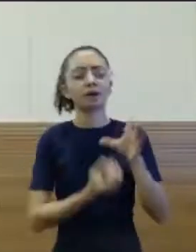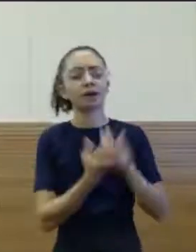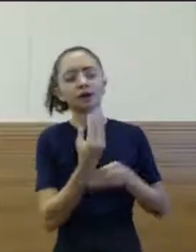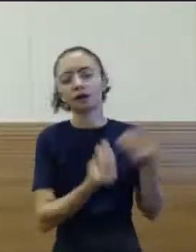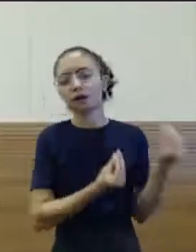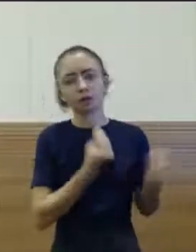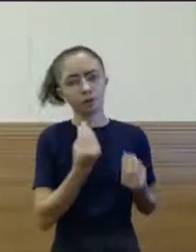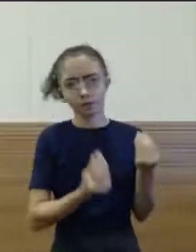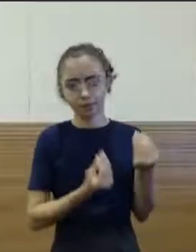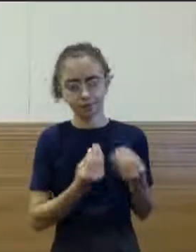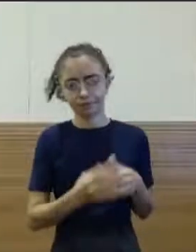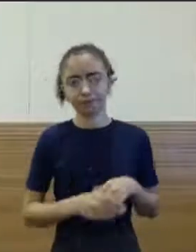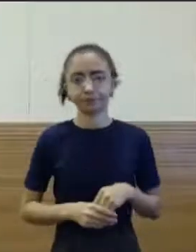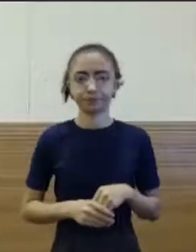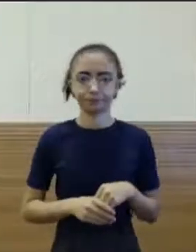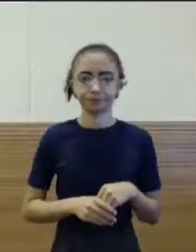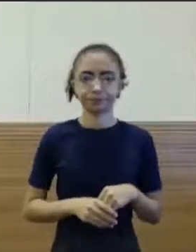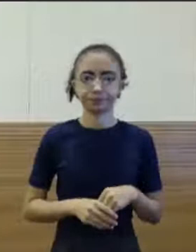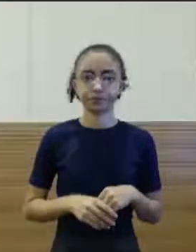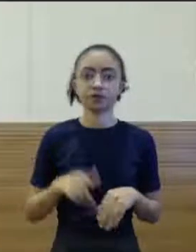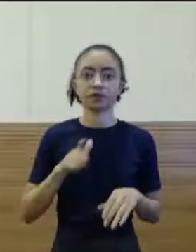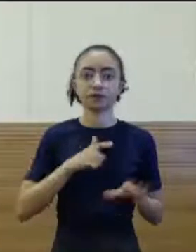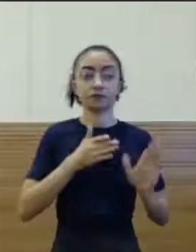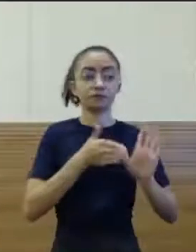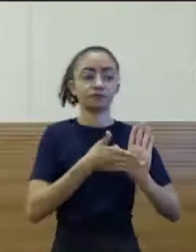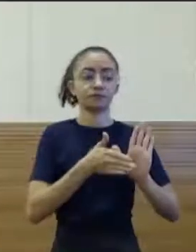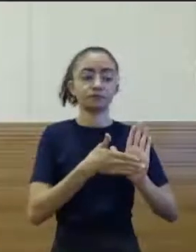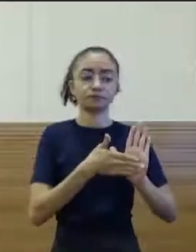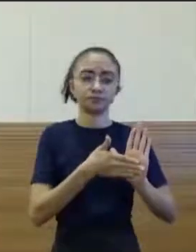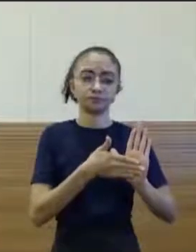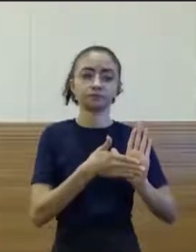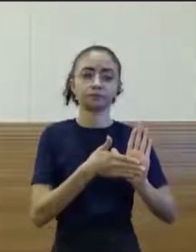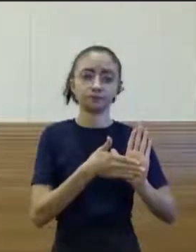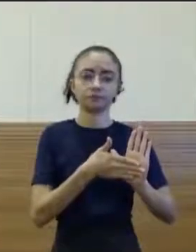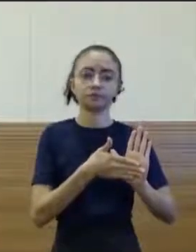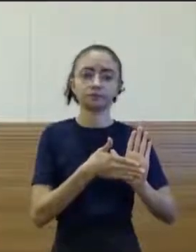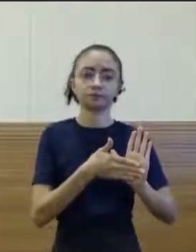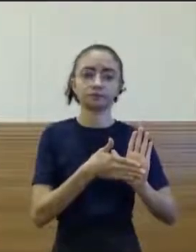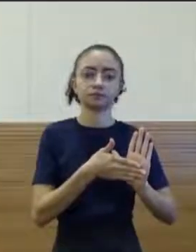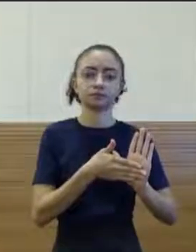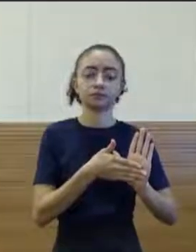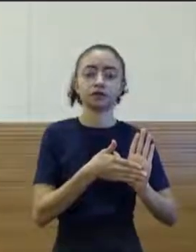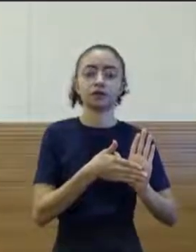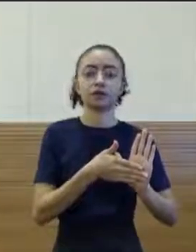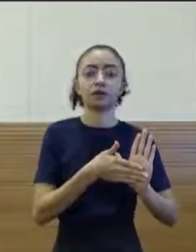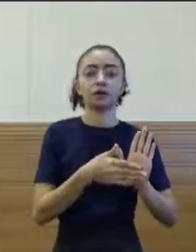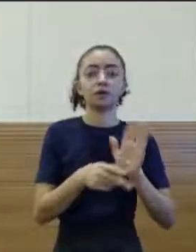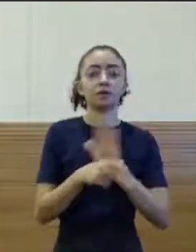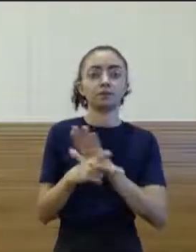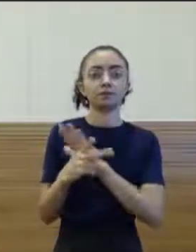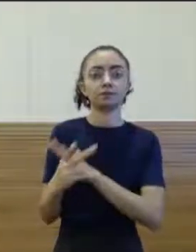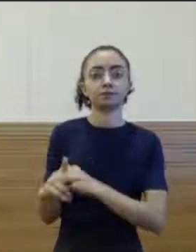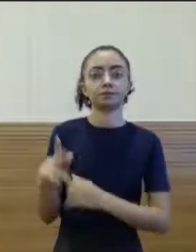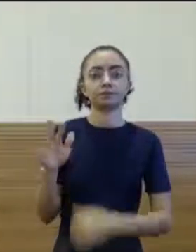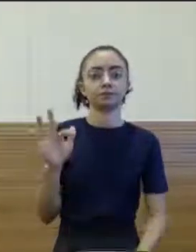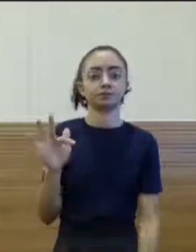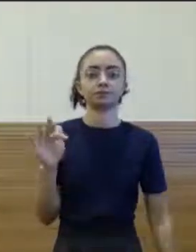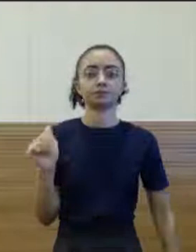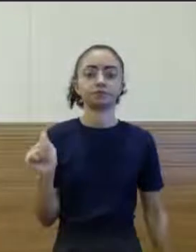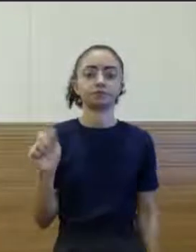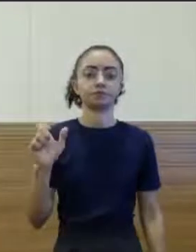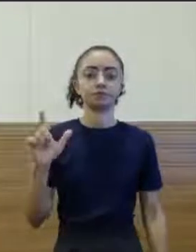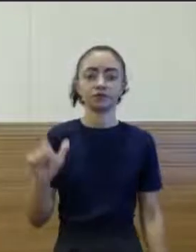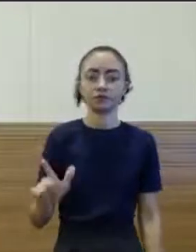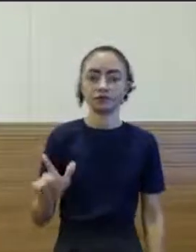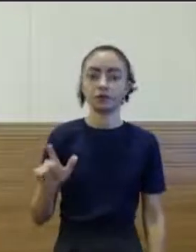used a proposal or an update of the methodological proposal of from FAO. And I want to